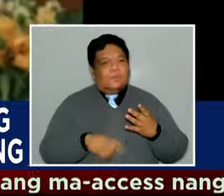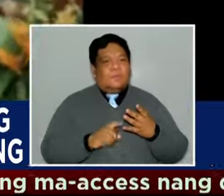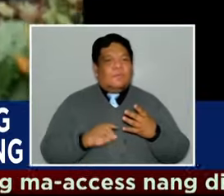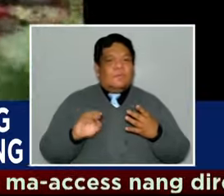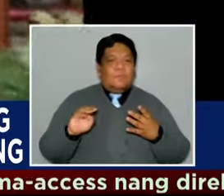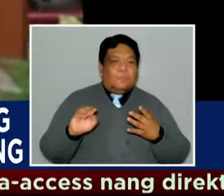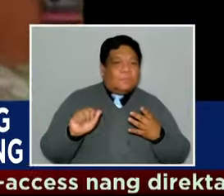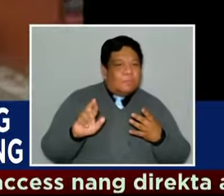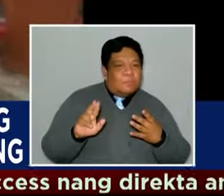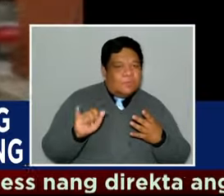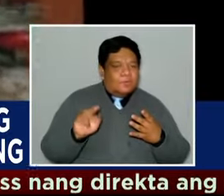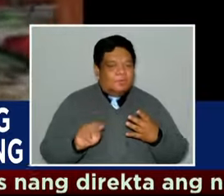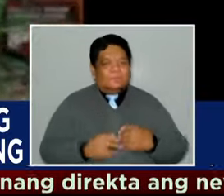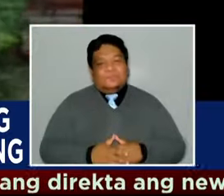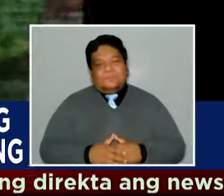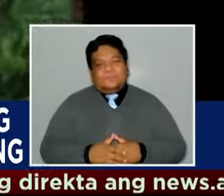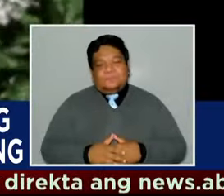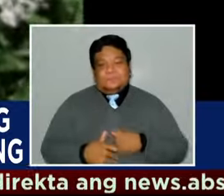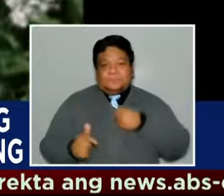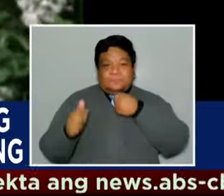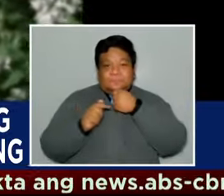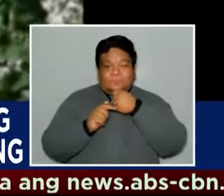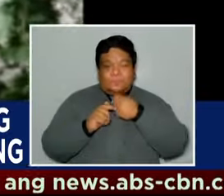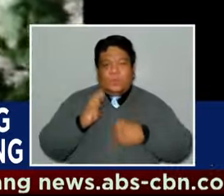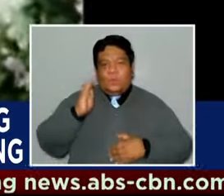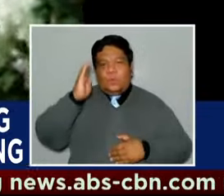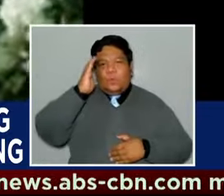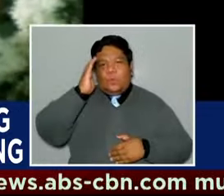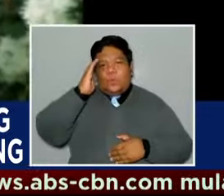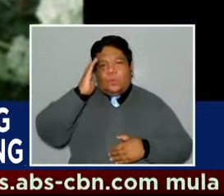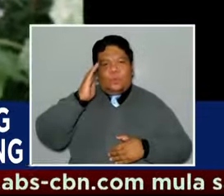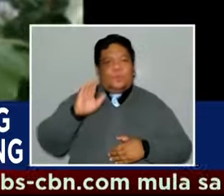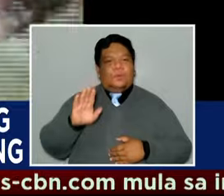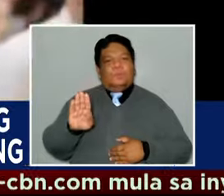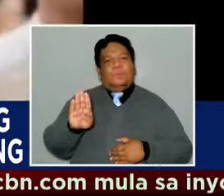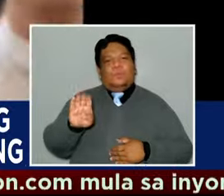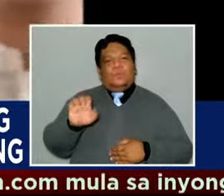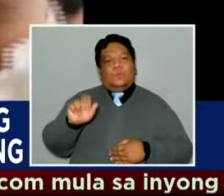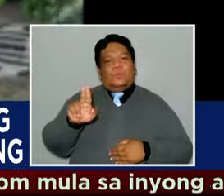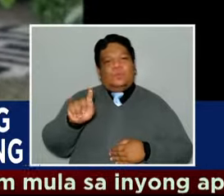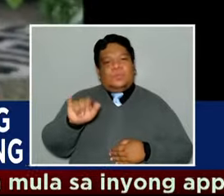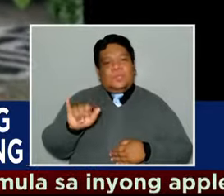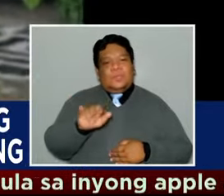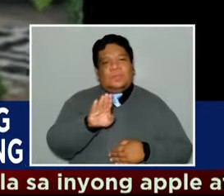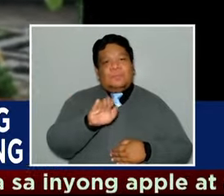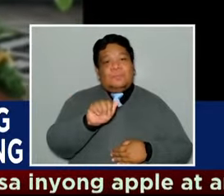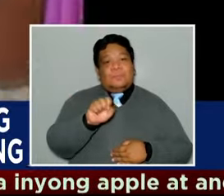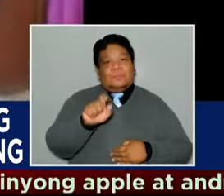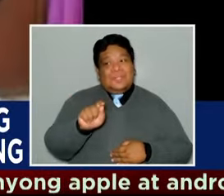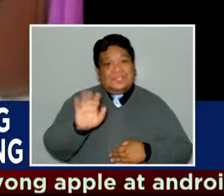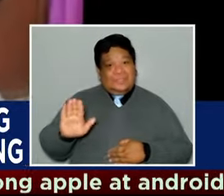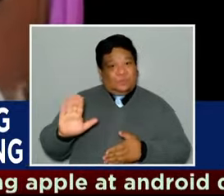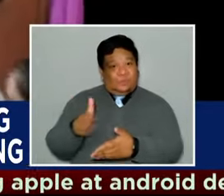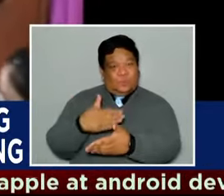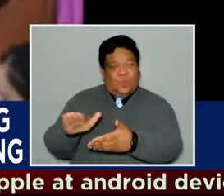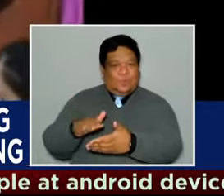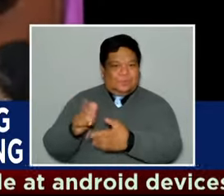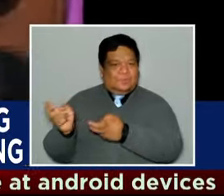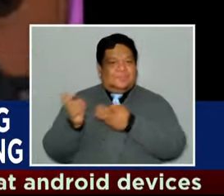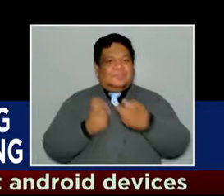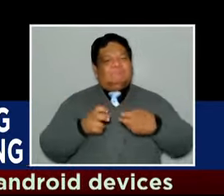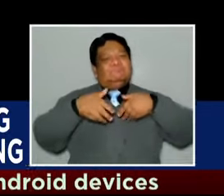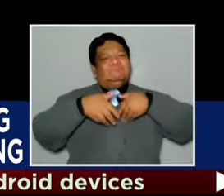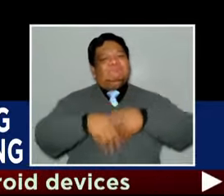Ang theme song ng Disney movie na Beauty and the Beast ang bridal march ni Mikey. Ready to wear ang kanyang bridal gown habang gawa ni Rahul